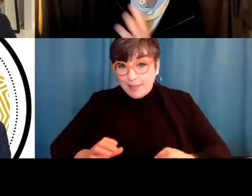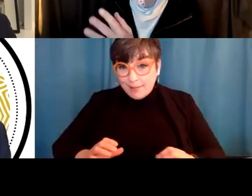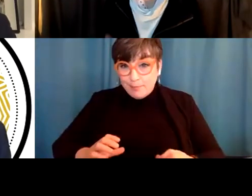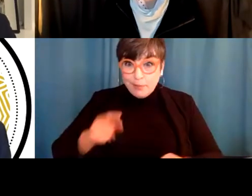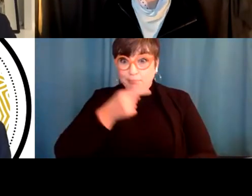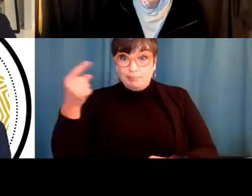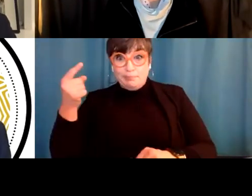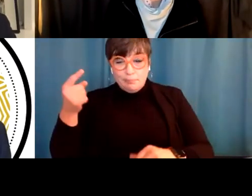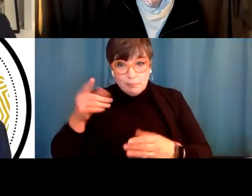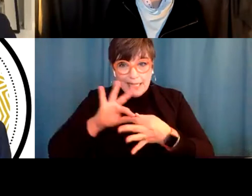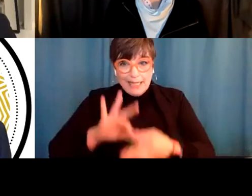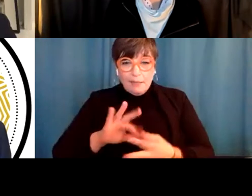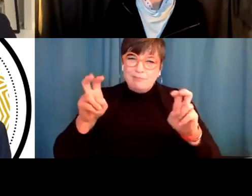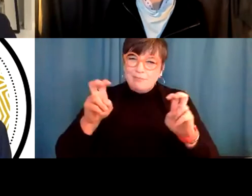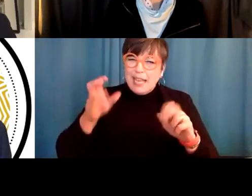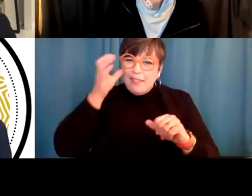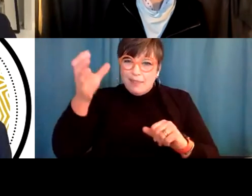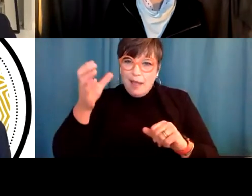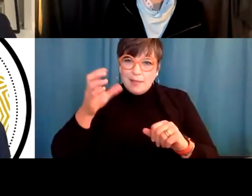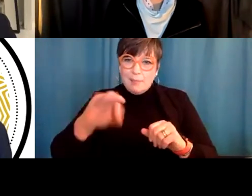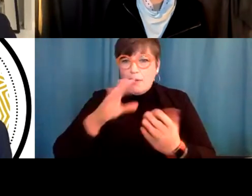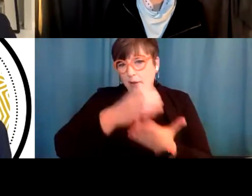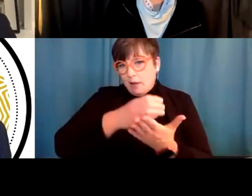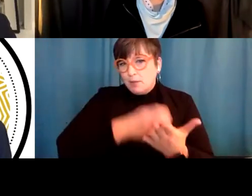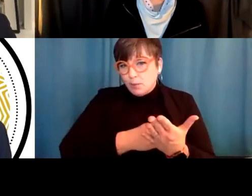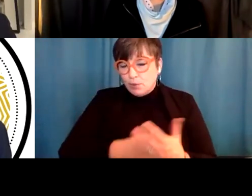in a constitutional sense. So,